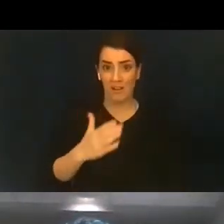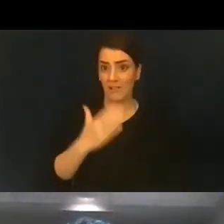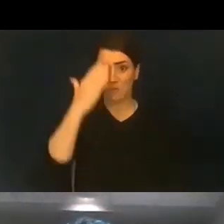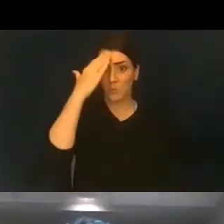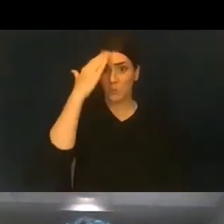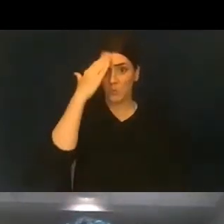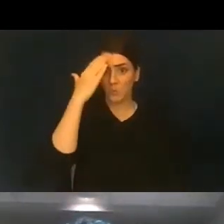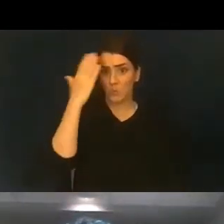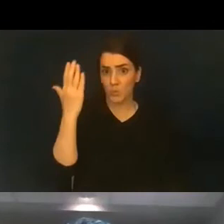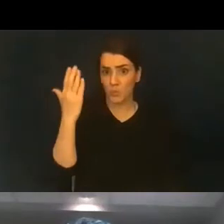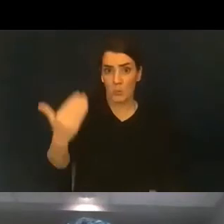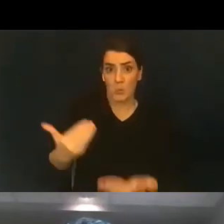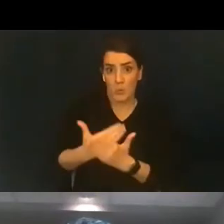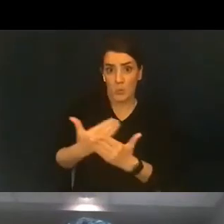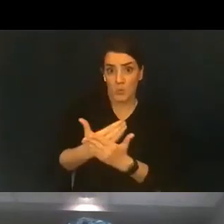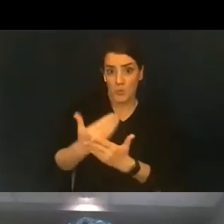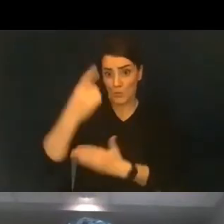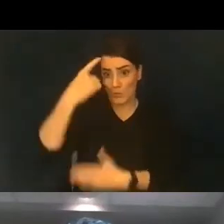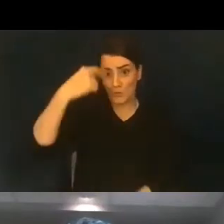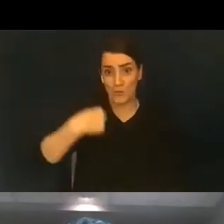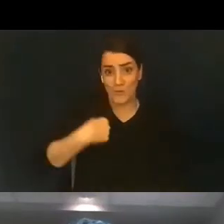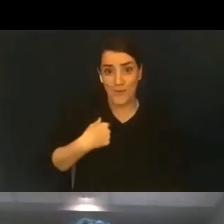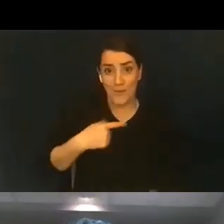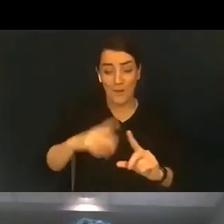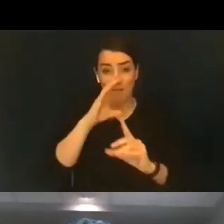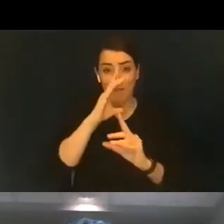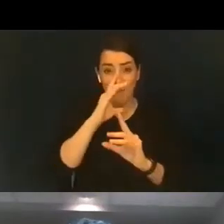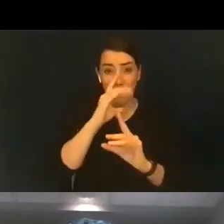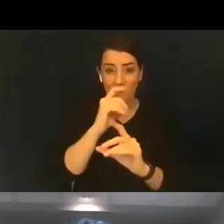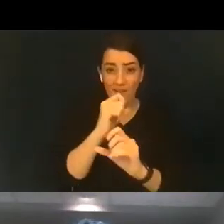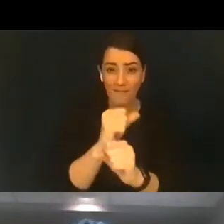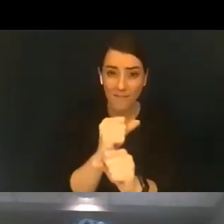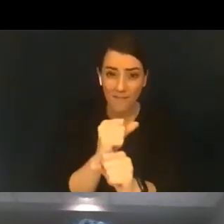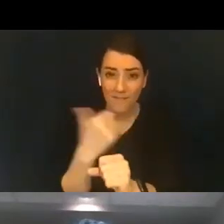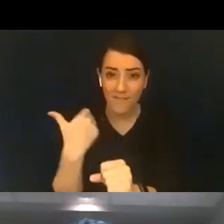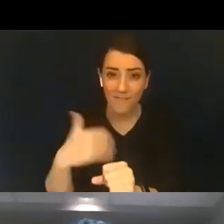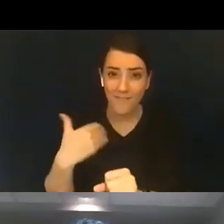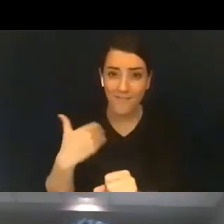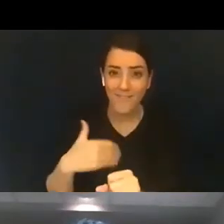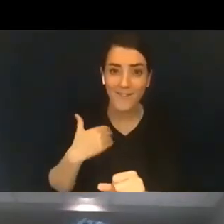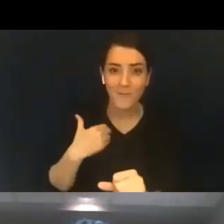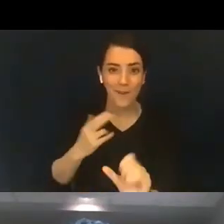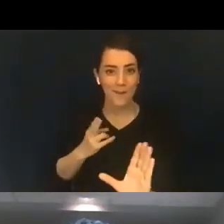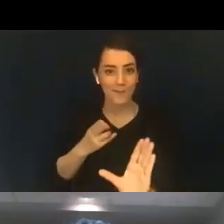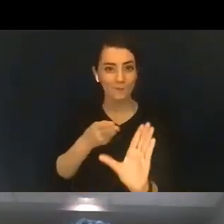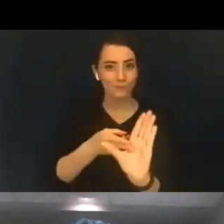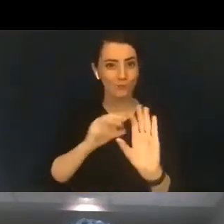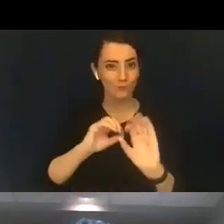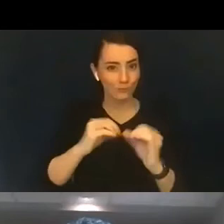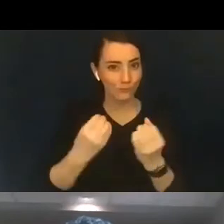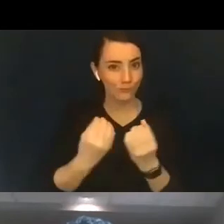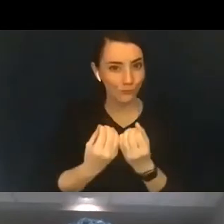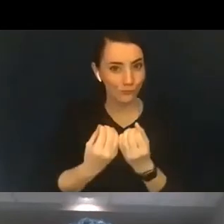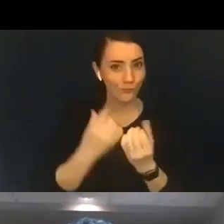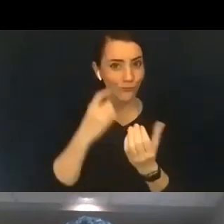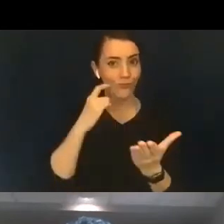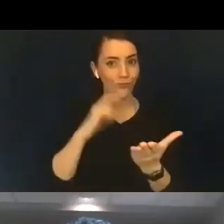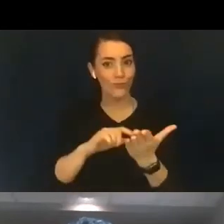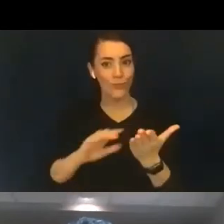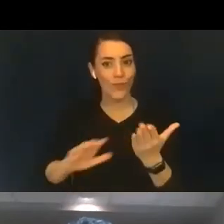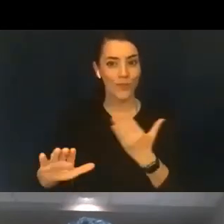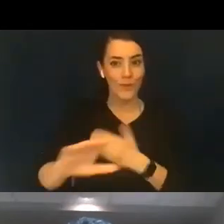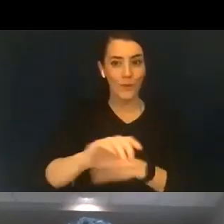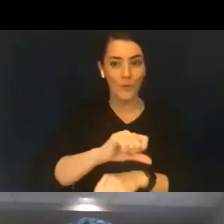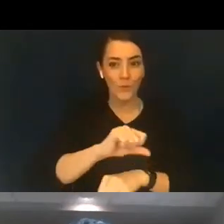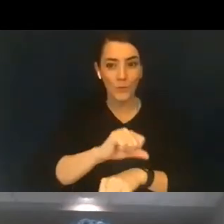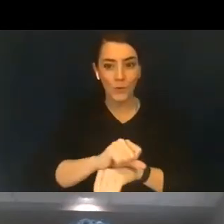because after a few months, it sort of dawned on me that they